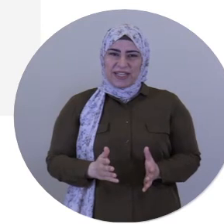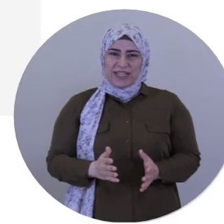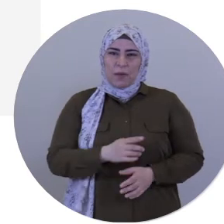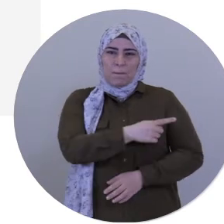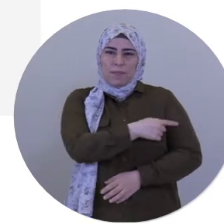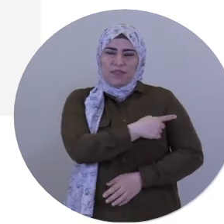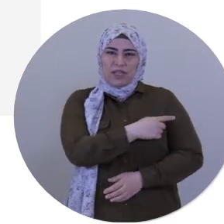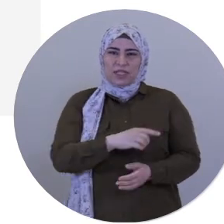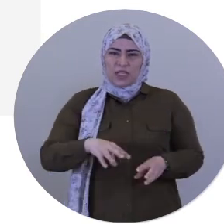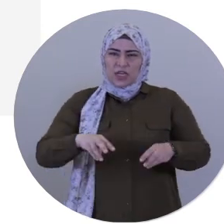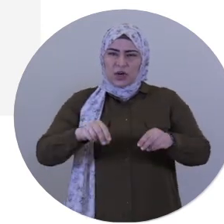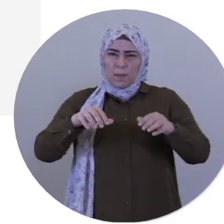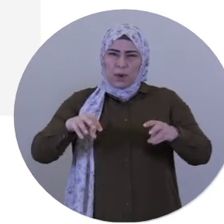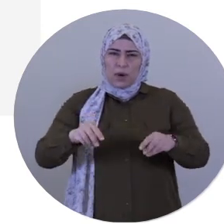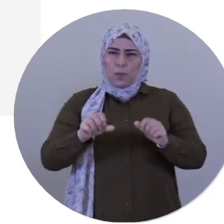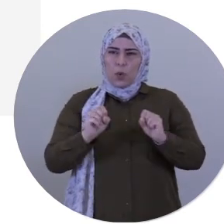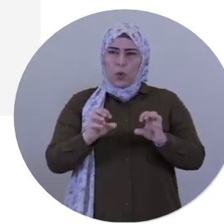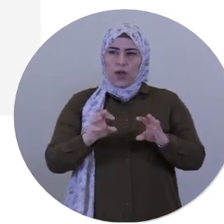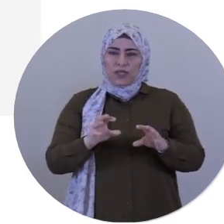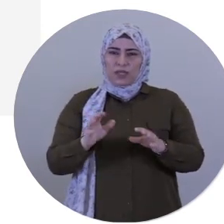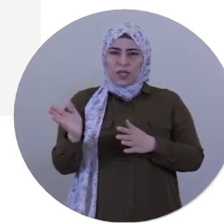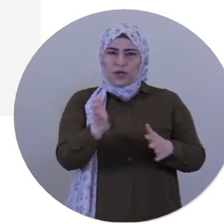the winds can build hills with the sand.